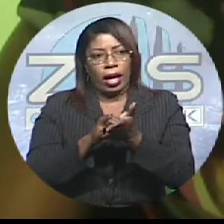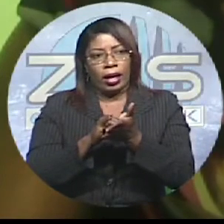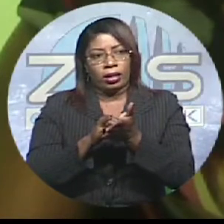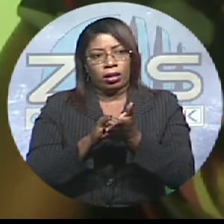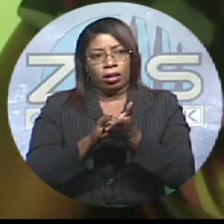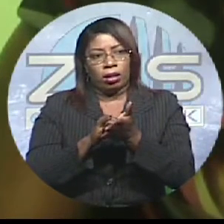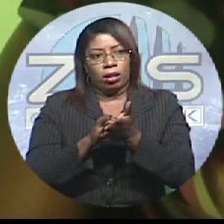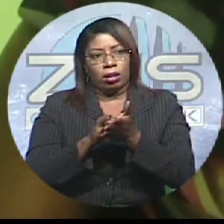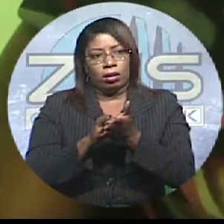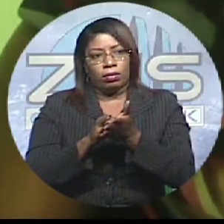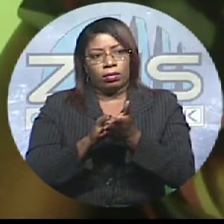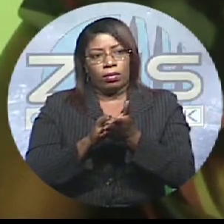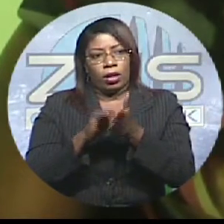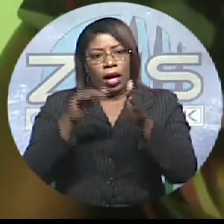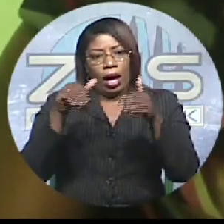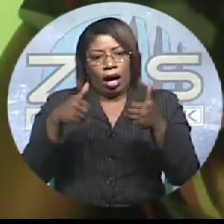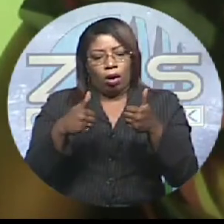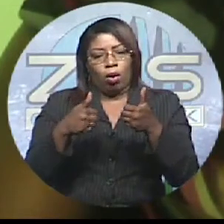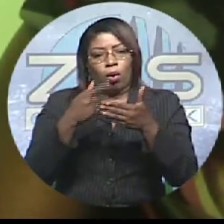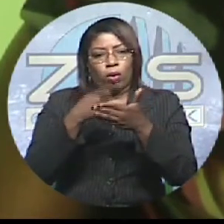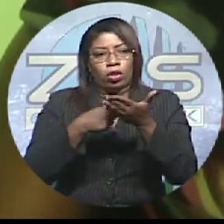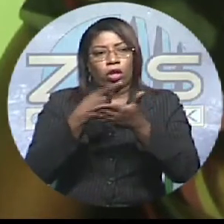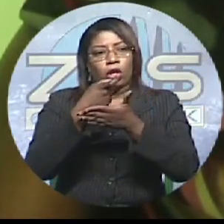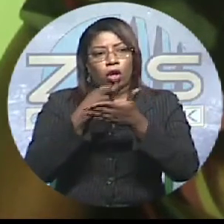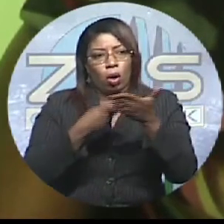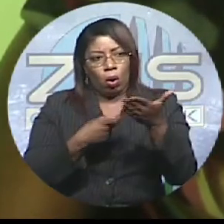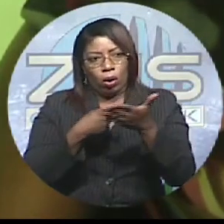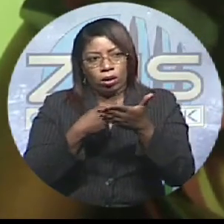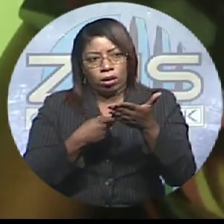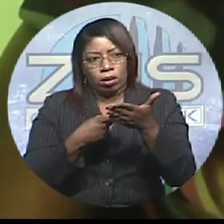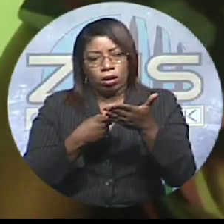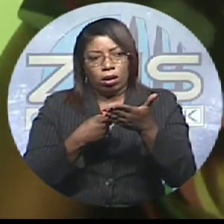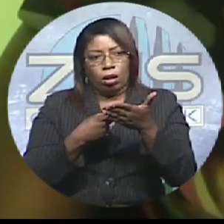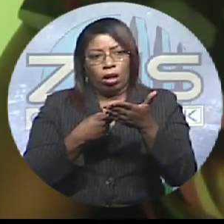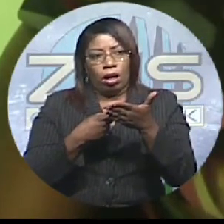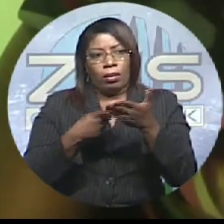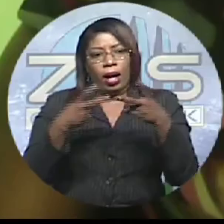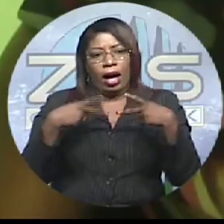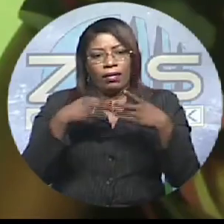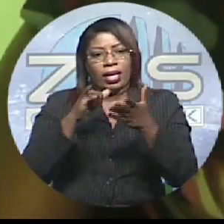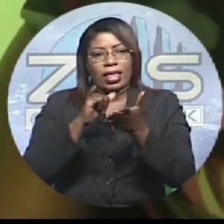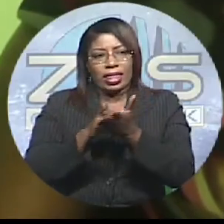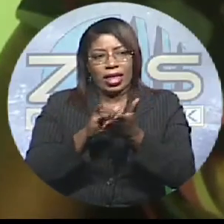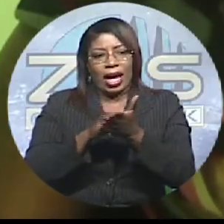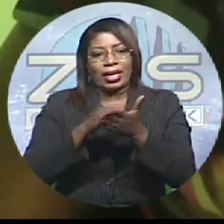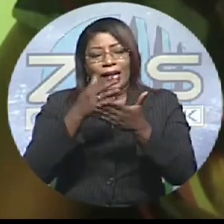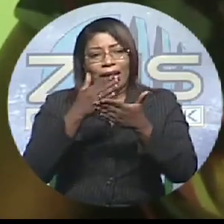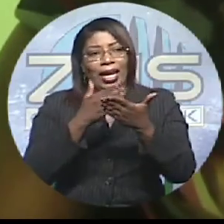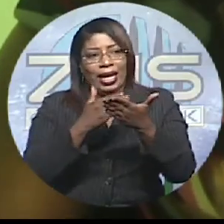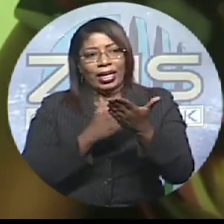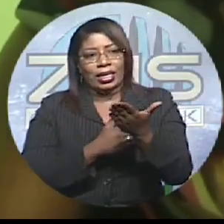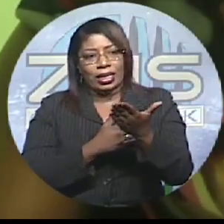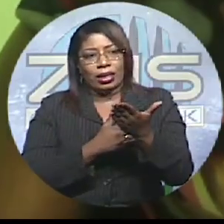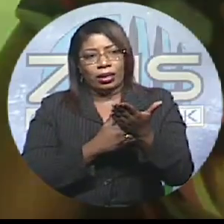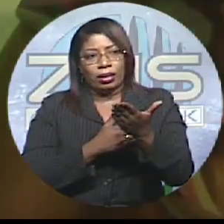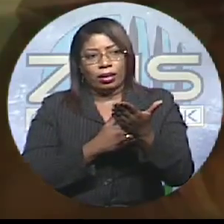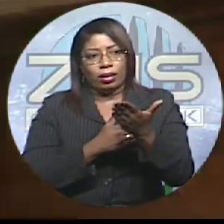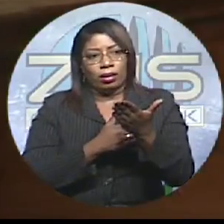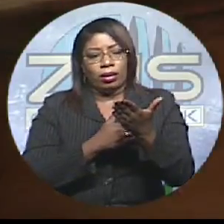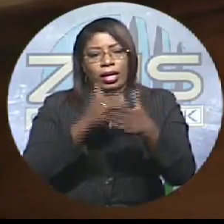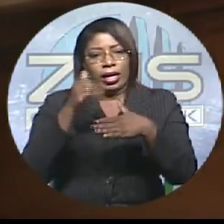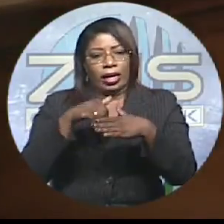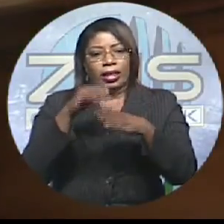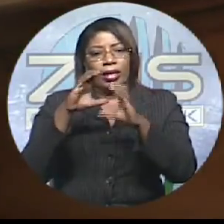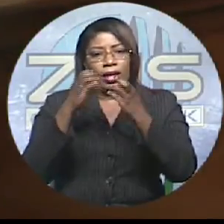seeing what is the course and how we can go about having that particular lesson streamed into the